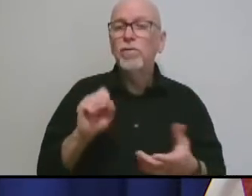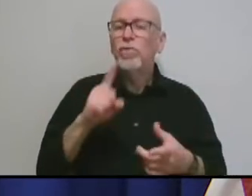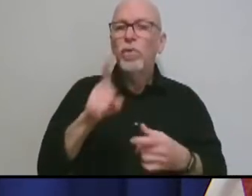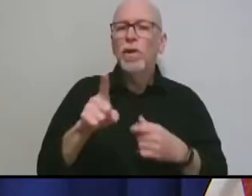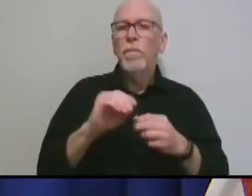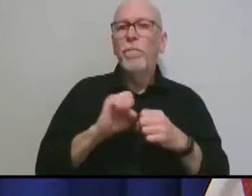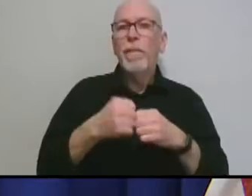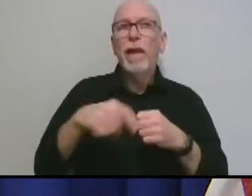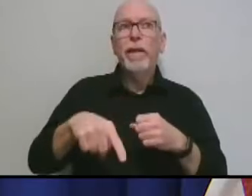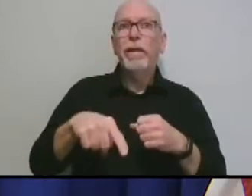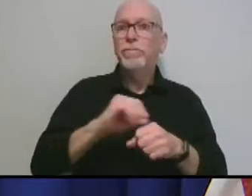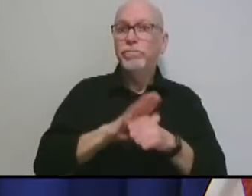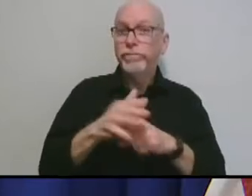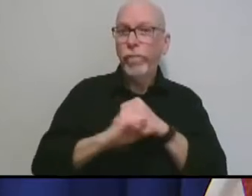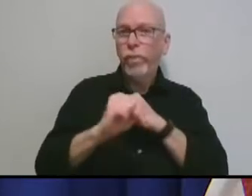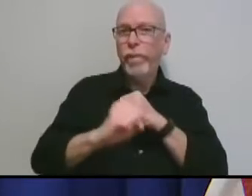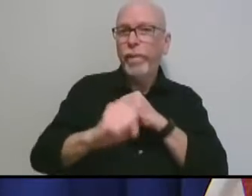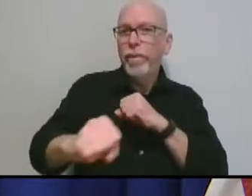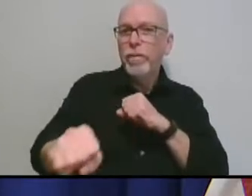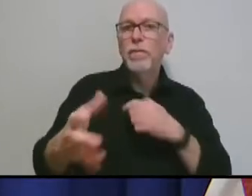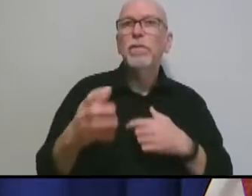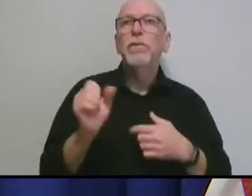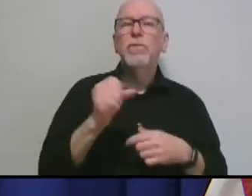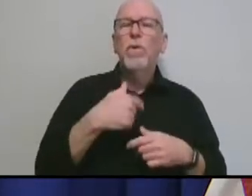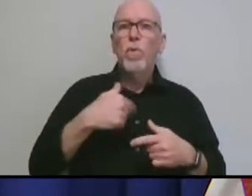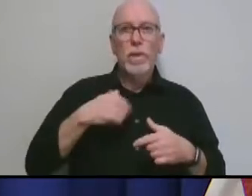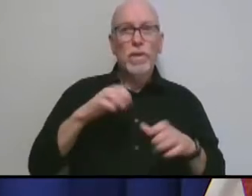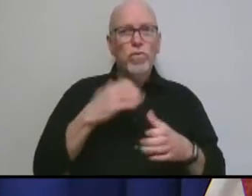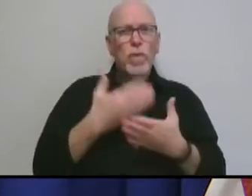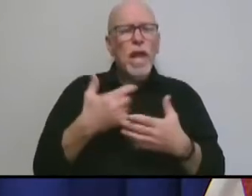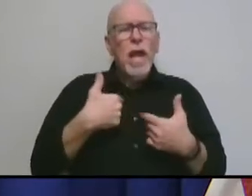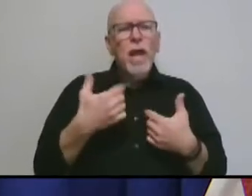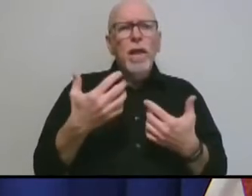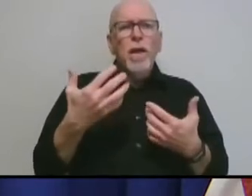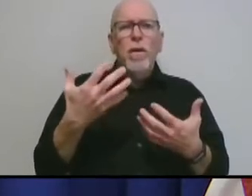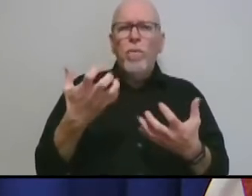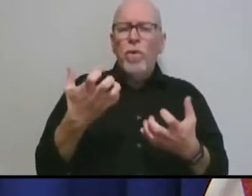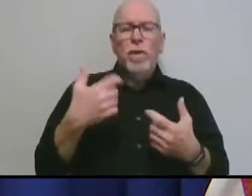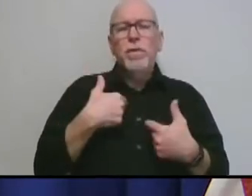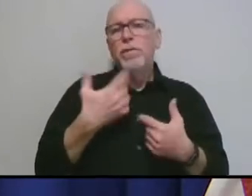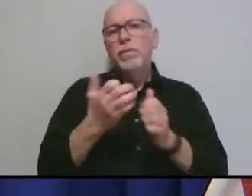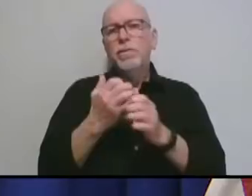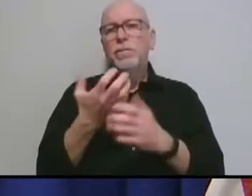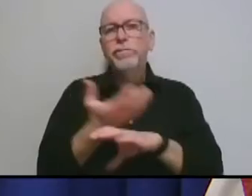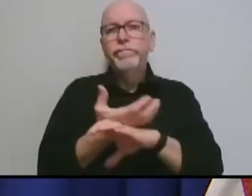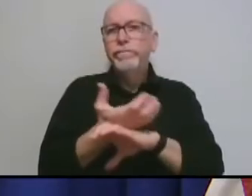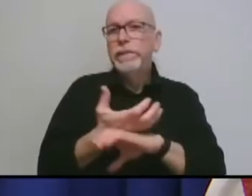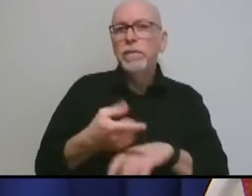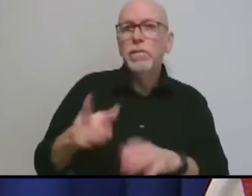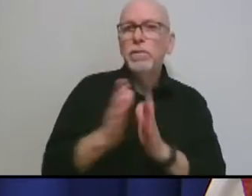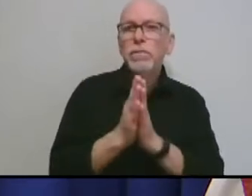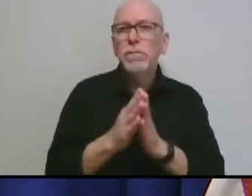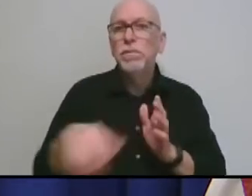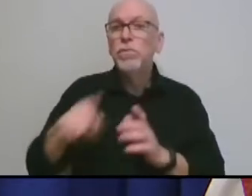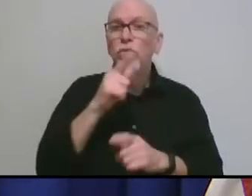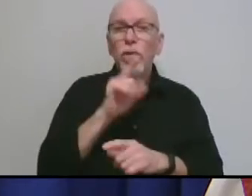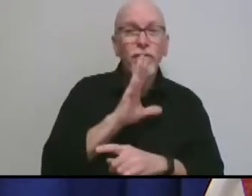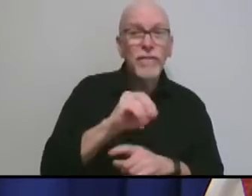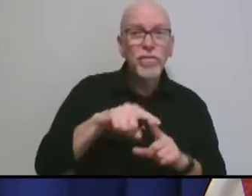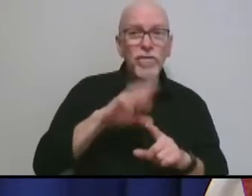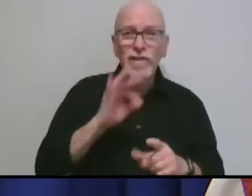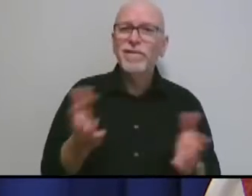this, and we're doing so good. I'll just make an appeal to those folks who are 50 to 59. Step